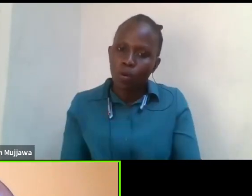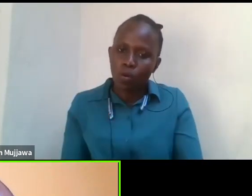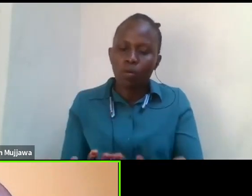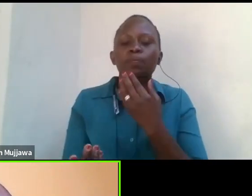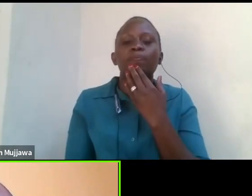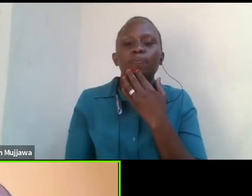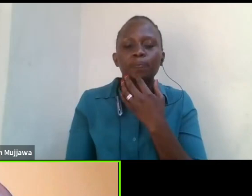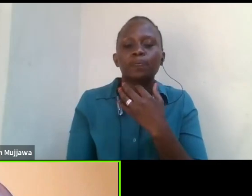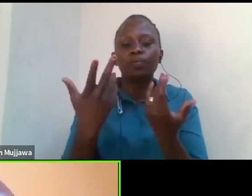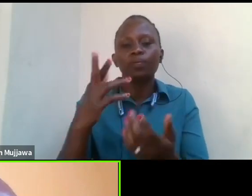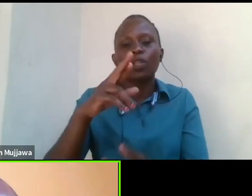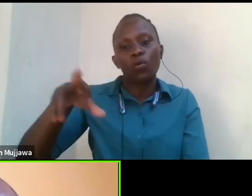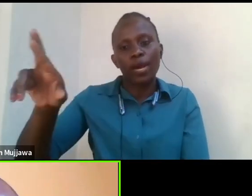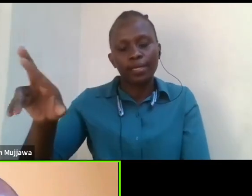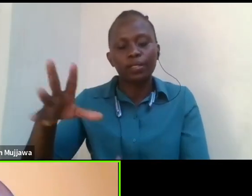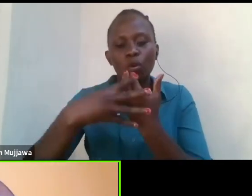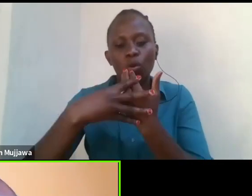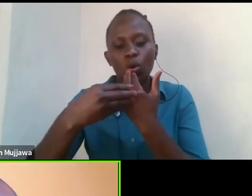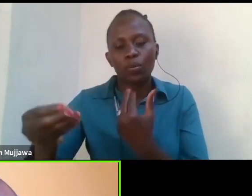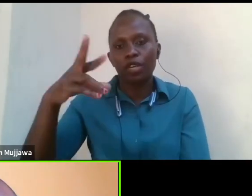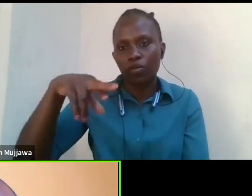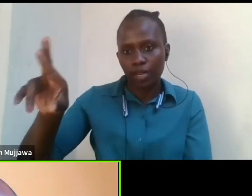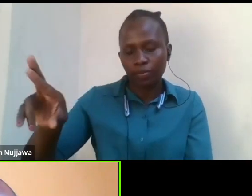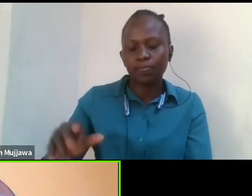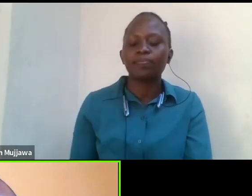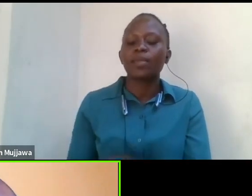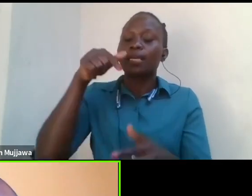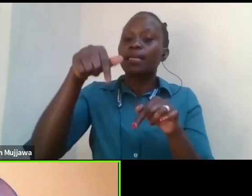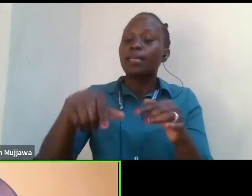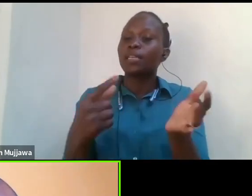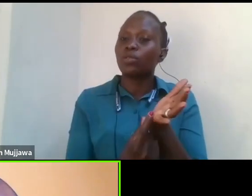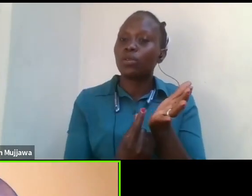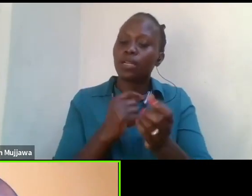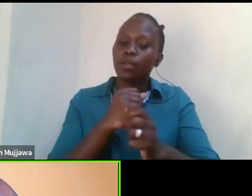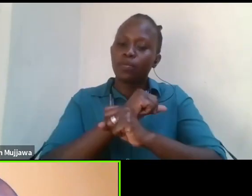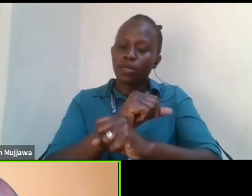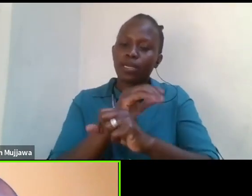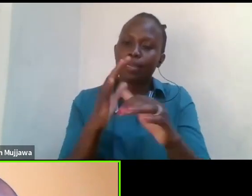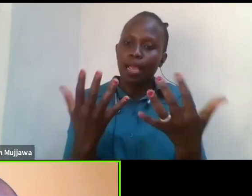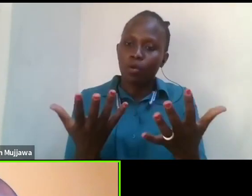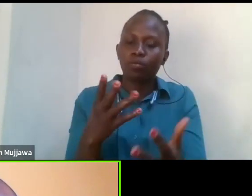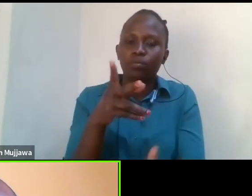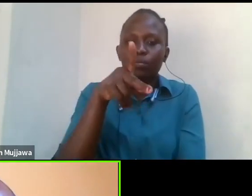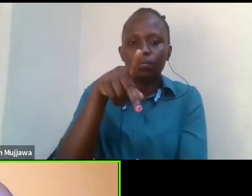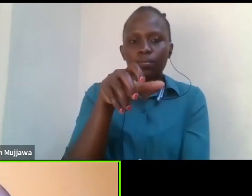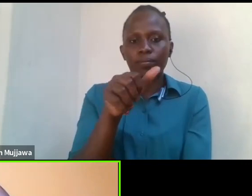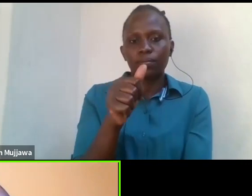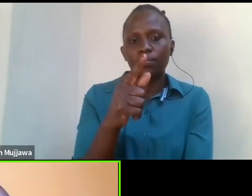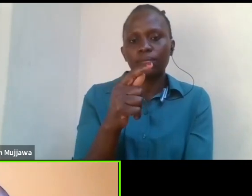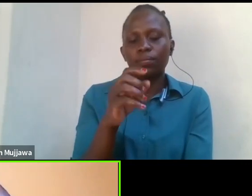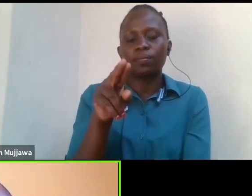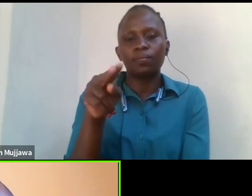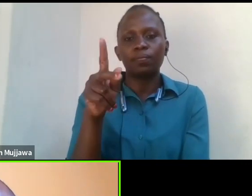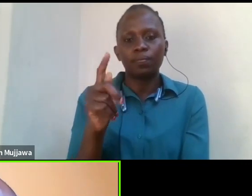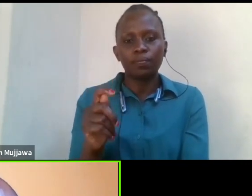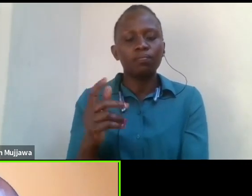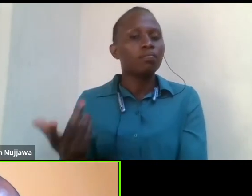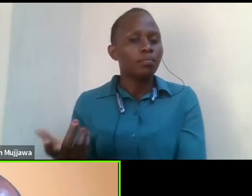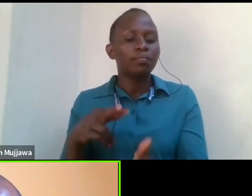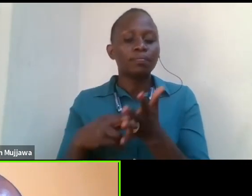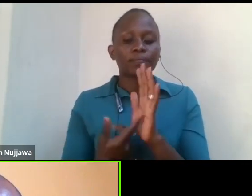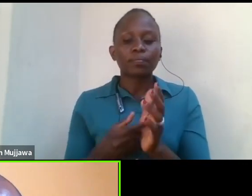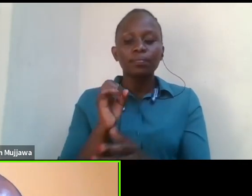Uganda, software is not protected via patents. It's not. So actually, when we look